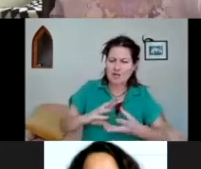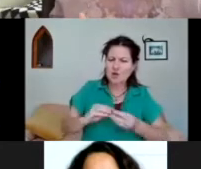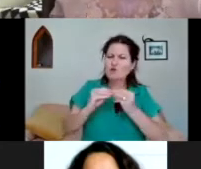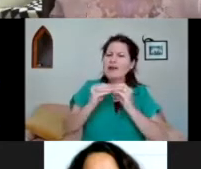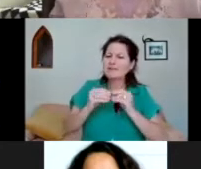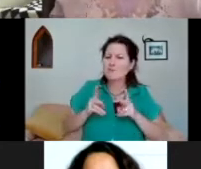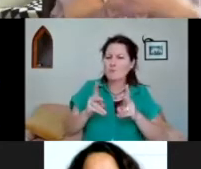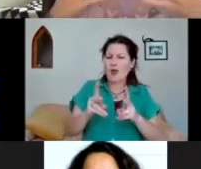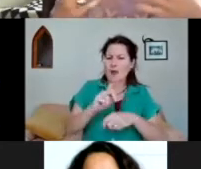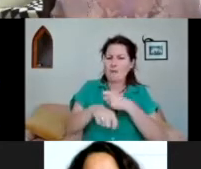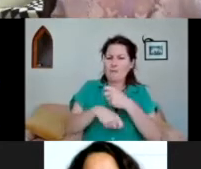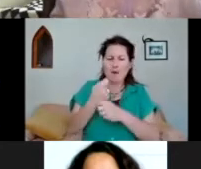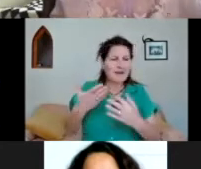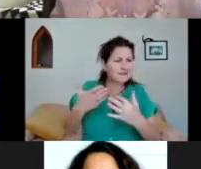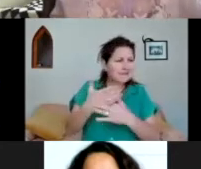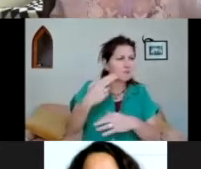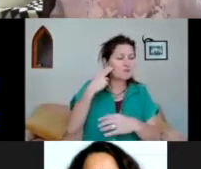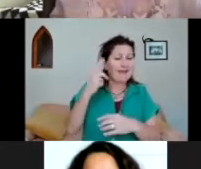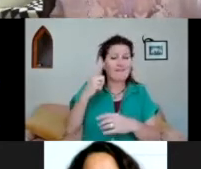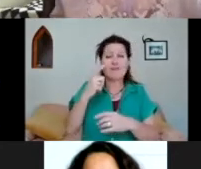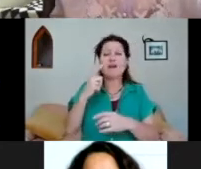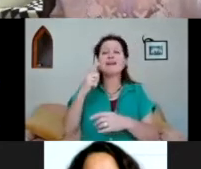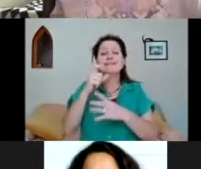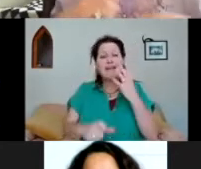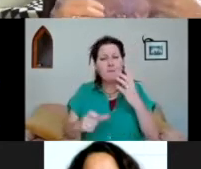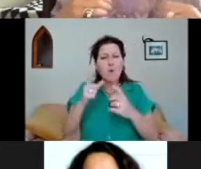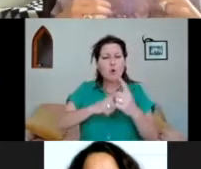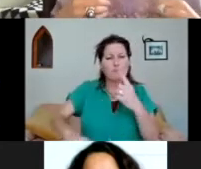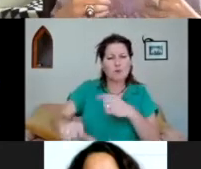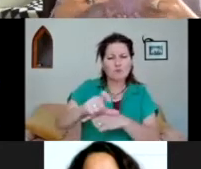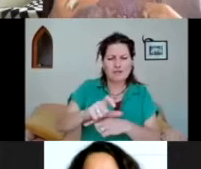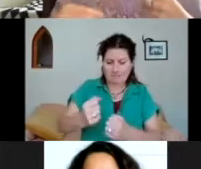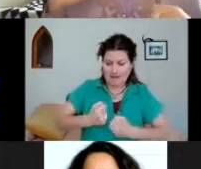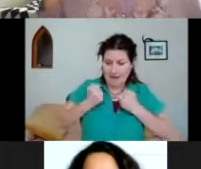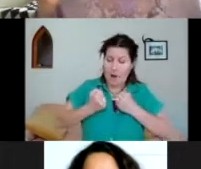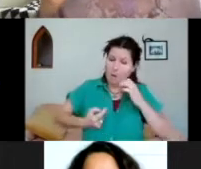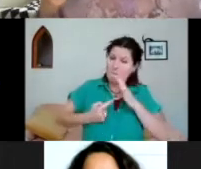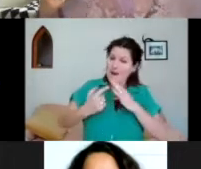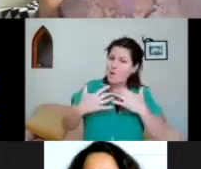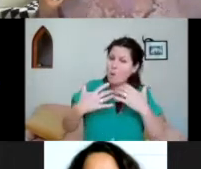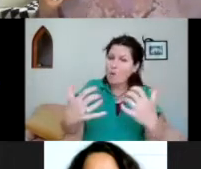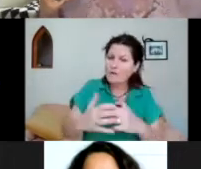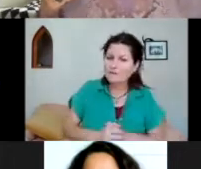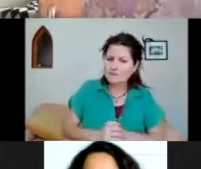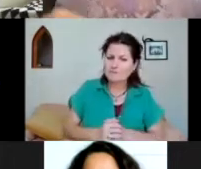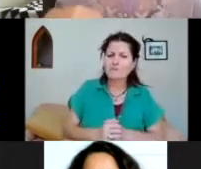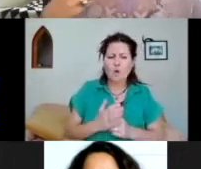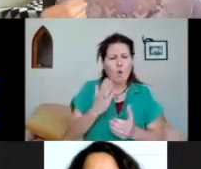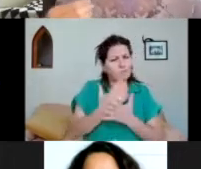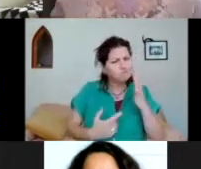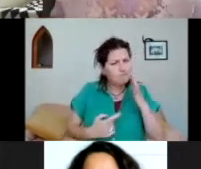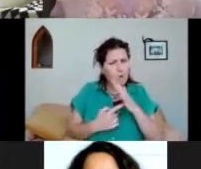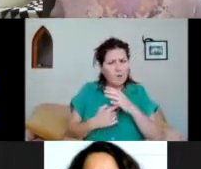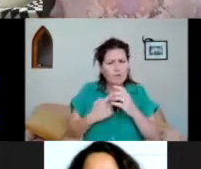deaf and disabled community, which are our main audience. Therefore, it's important for us that there's this consideration within